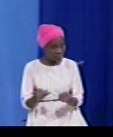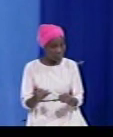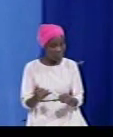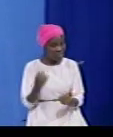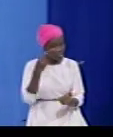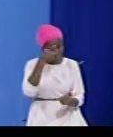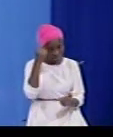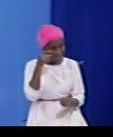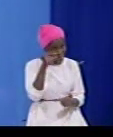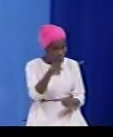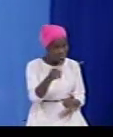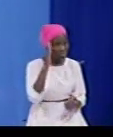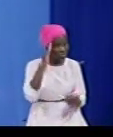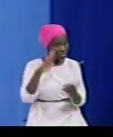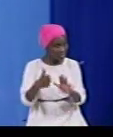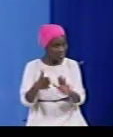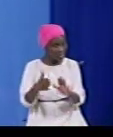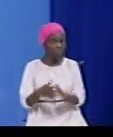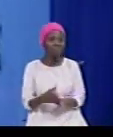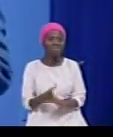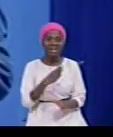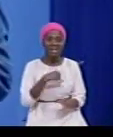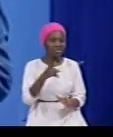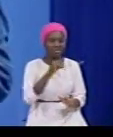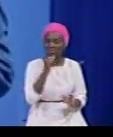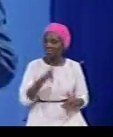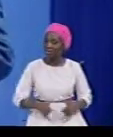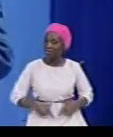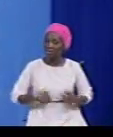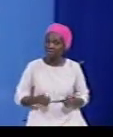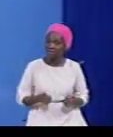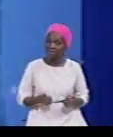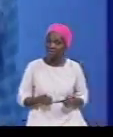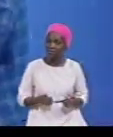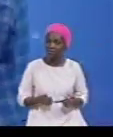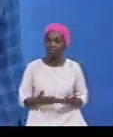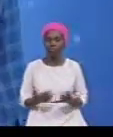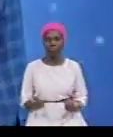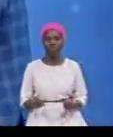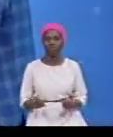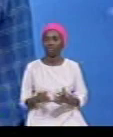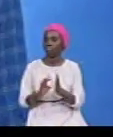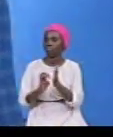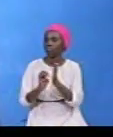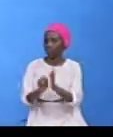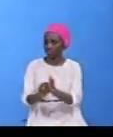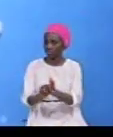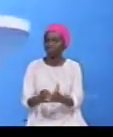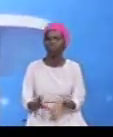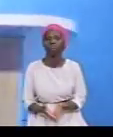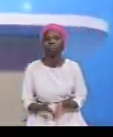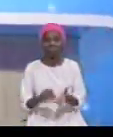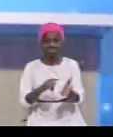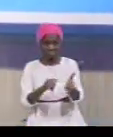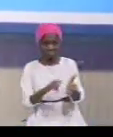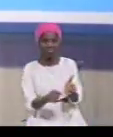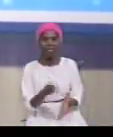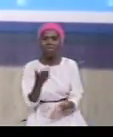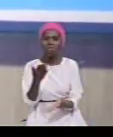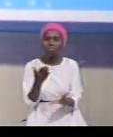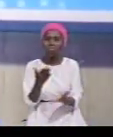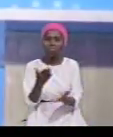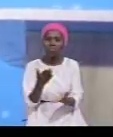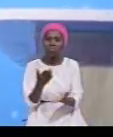thou shalt die and not live. What if somebody wrote a letter to you, and when